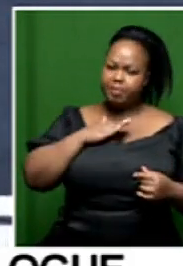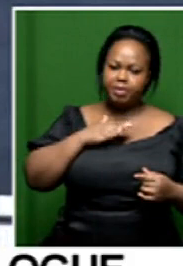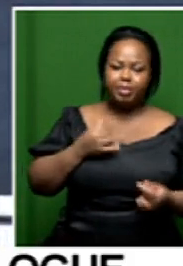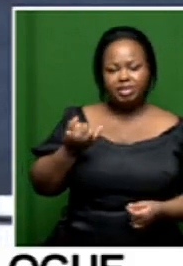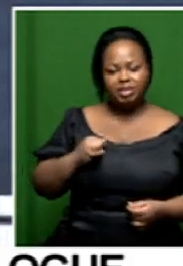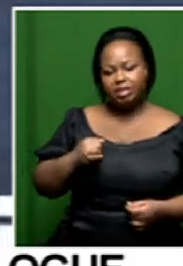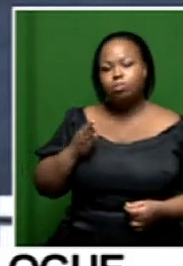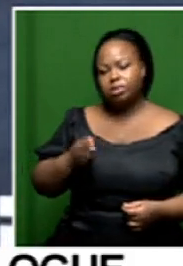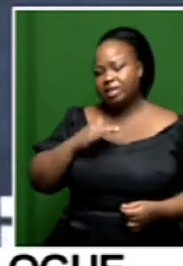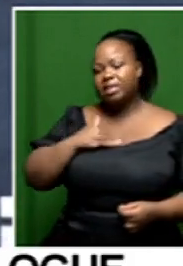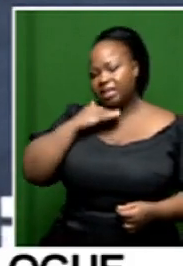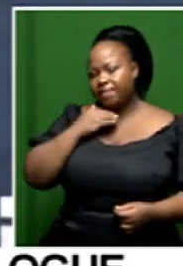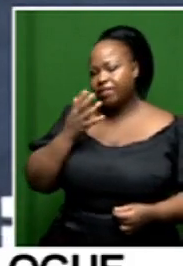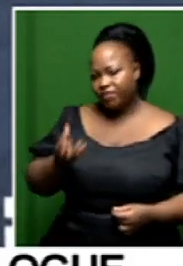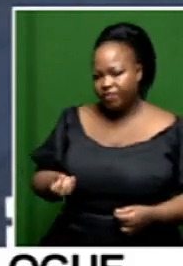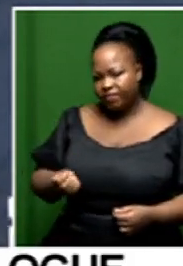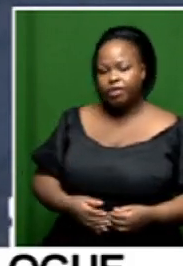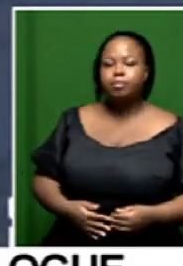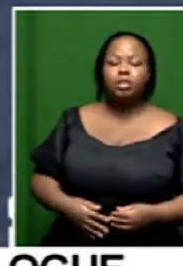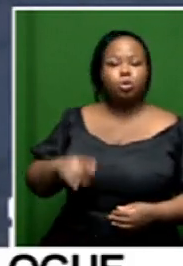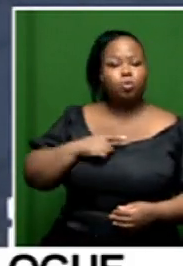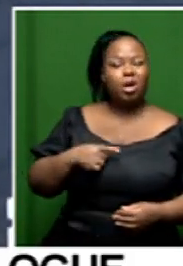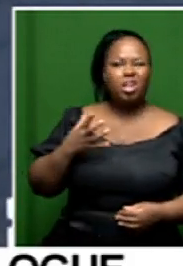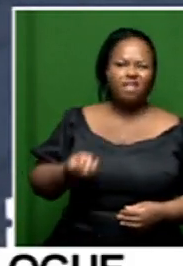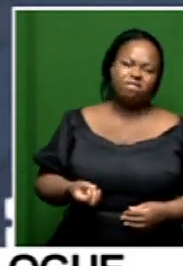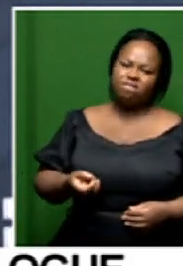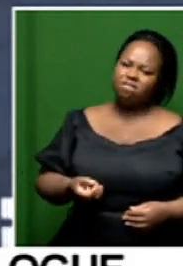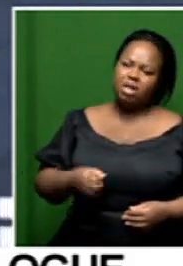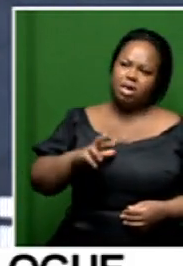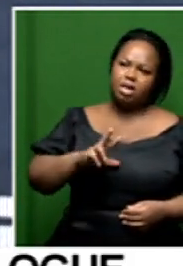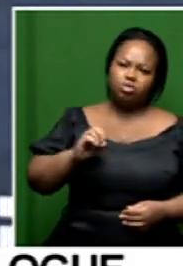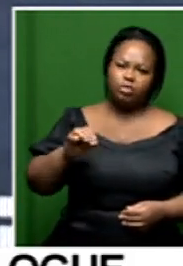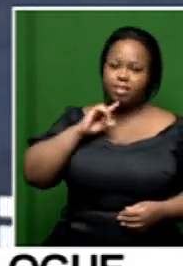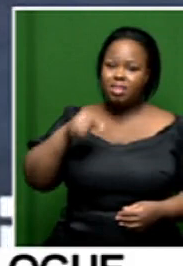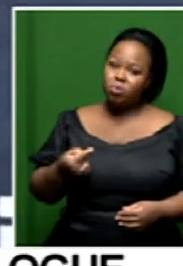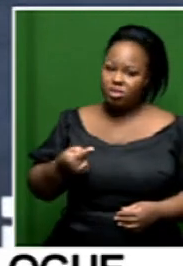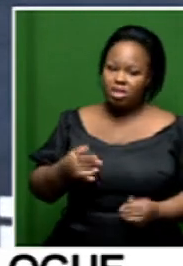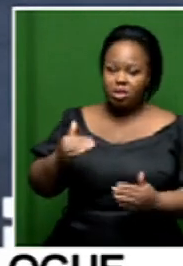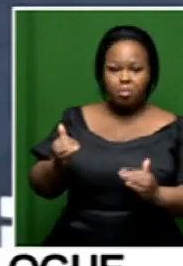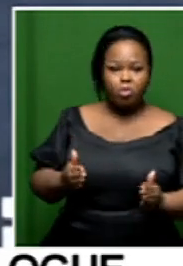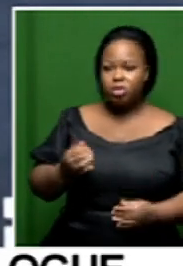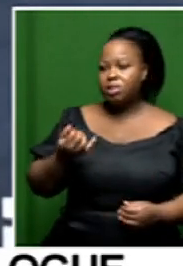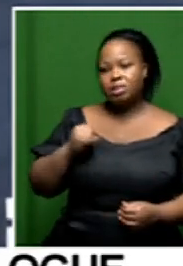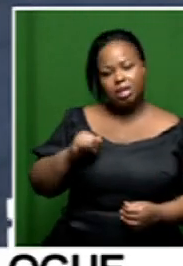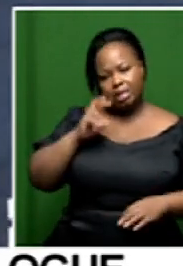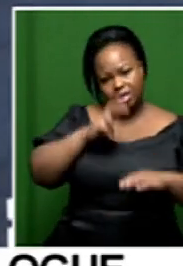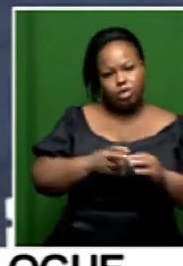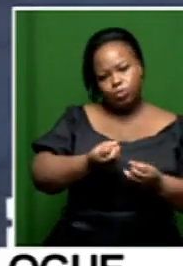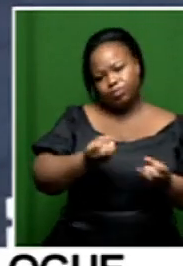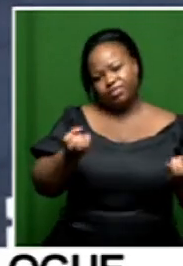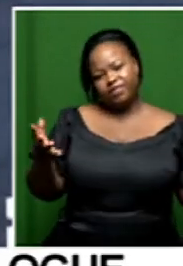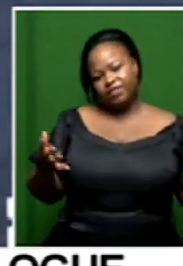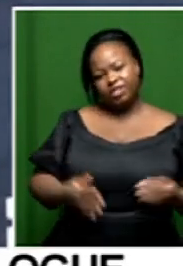capacity at this stage. They are holding excess of about 800,000 more set-top boxes to distribute